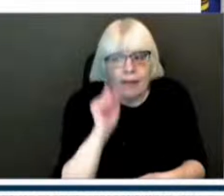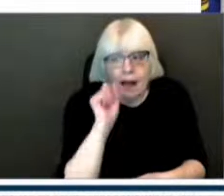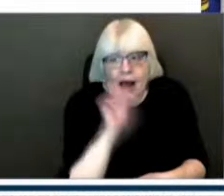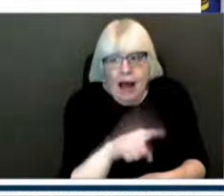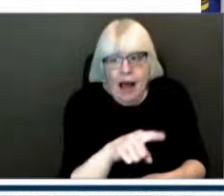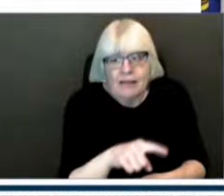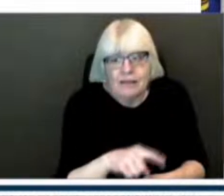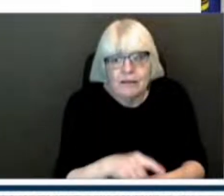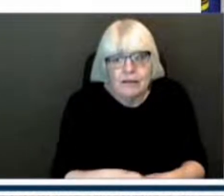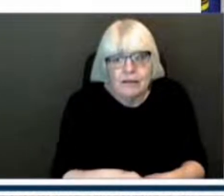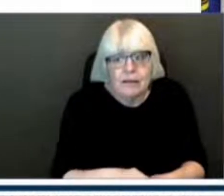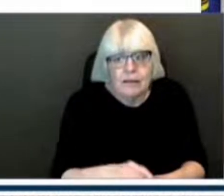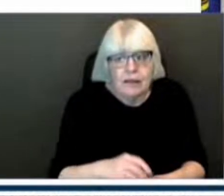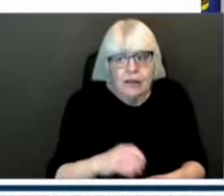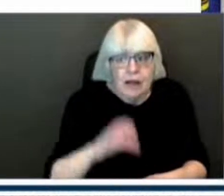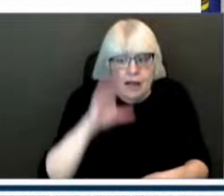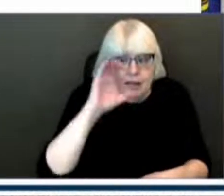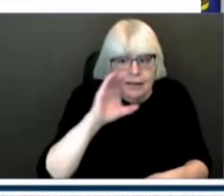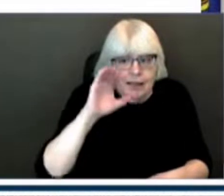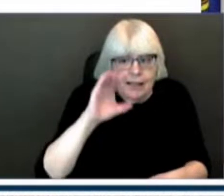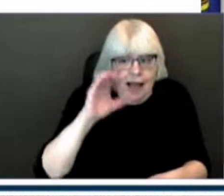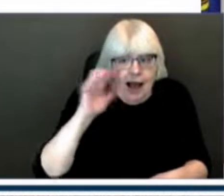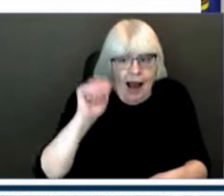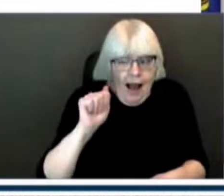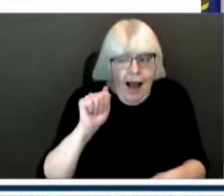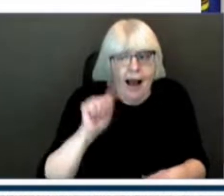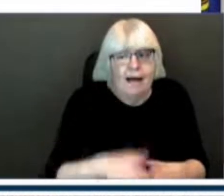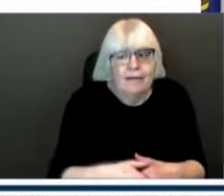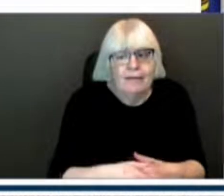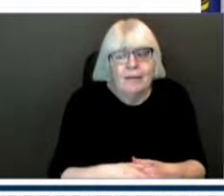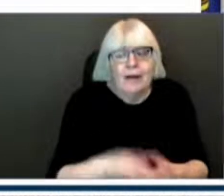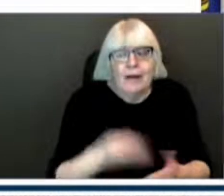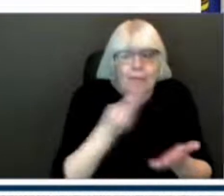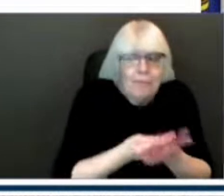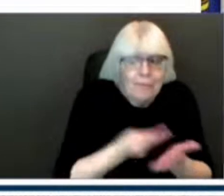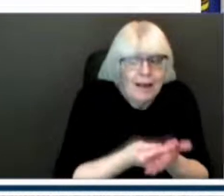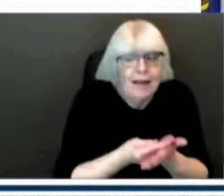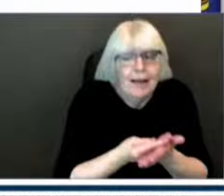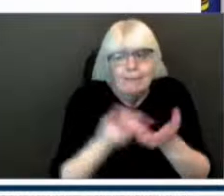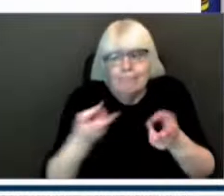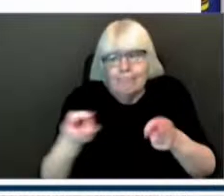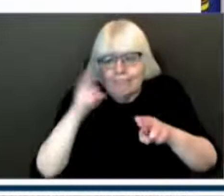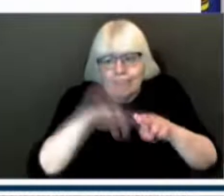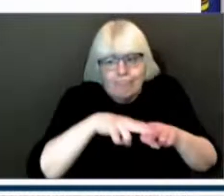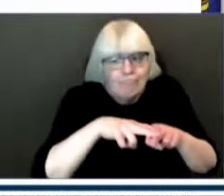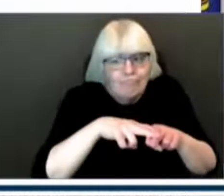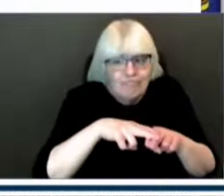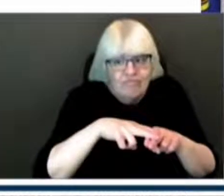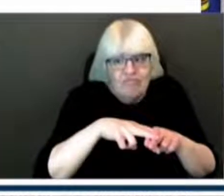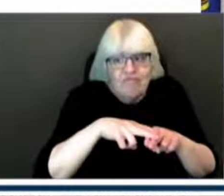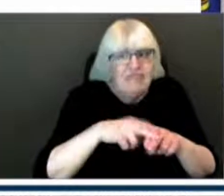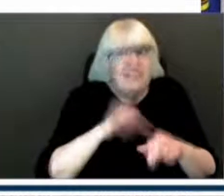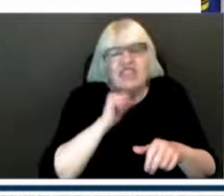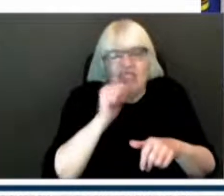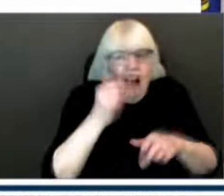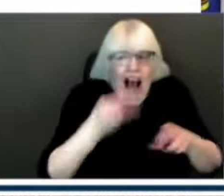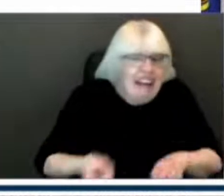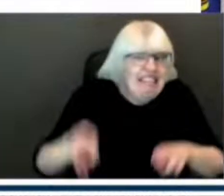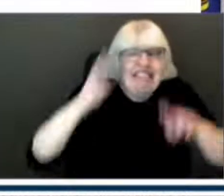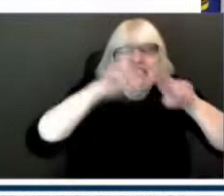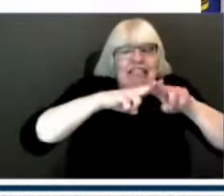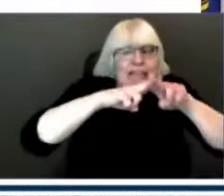insignificant. It's rather large when you look at what most public servants have been getting in the last 10 years or so. You have other